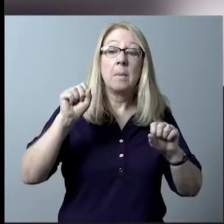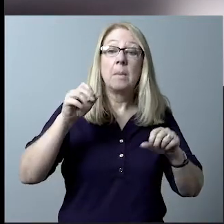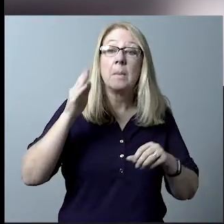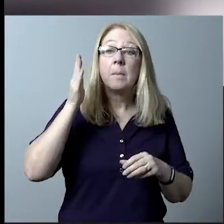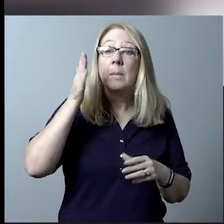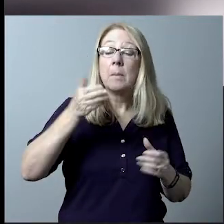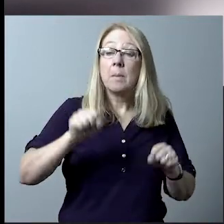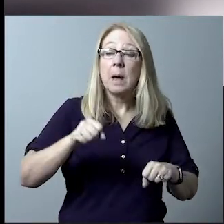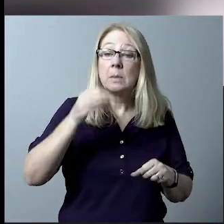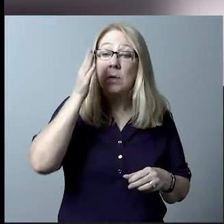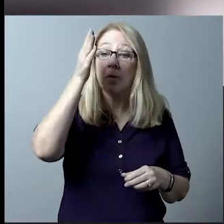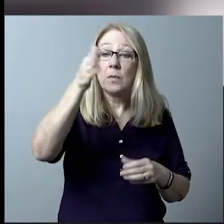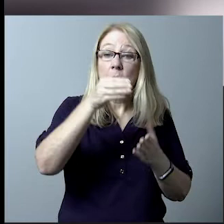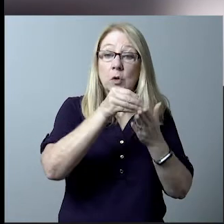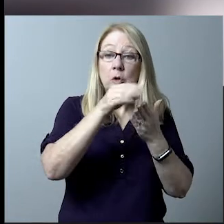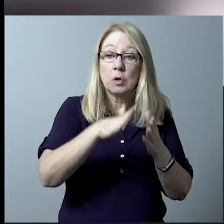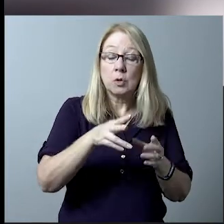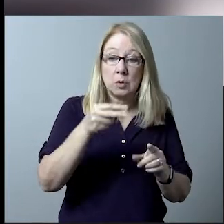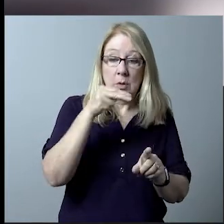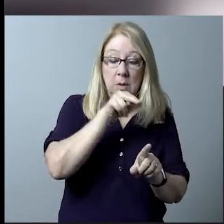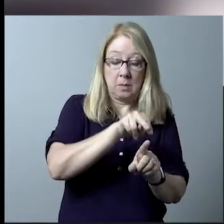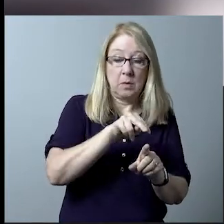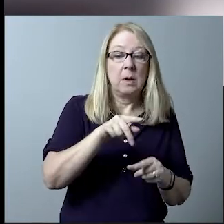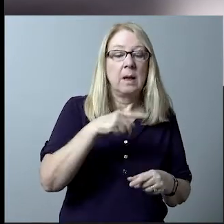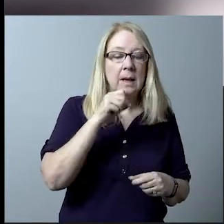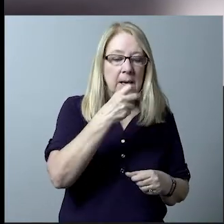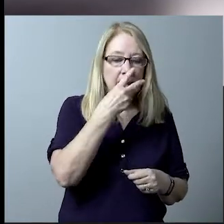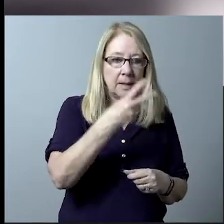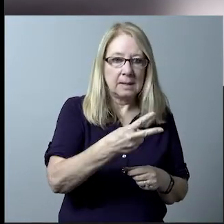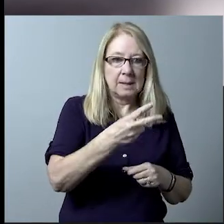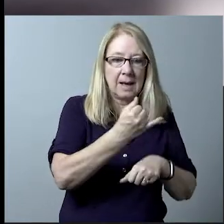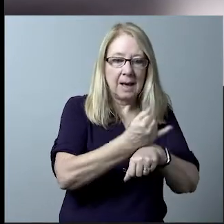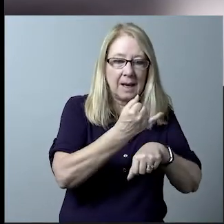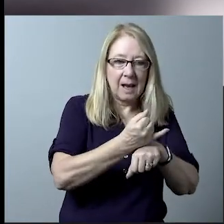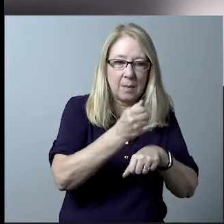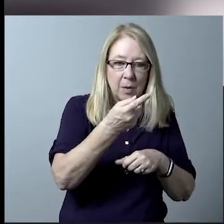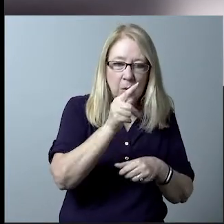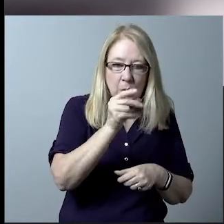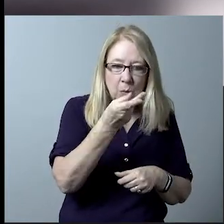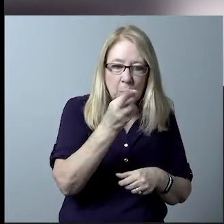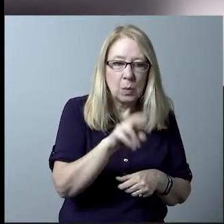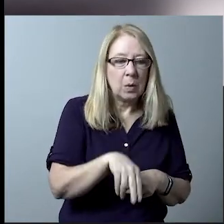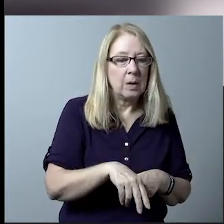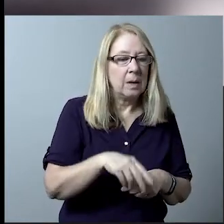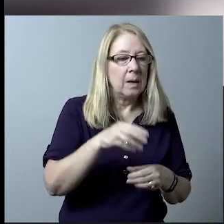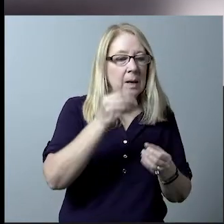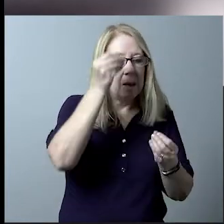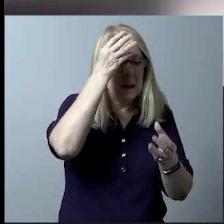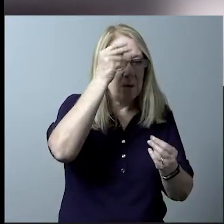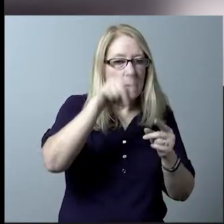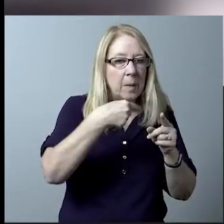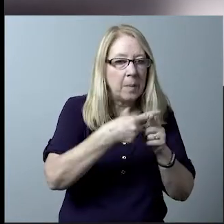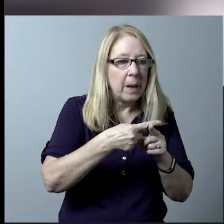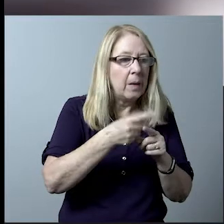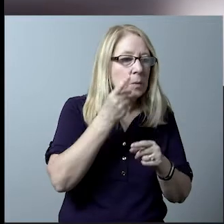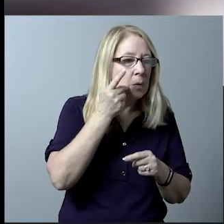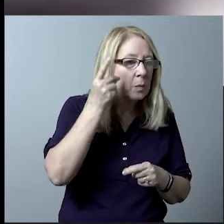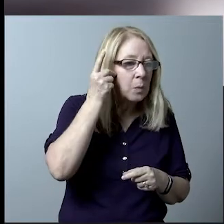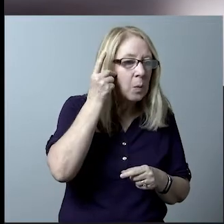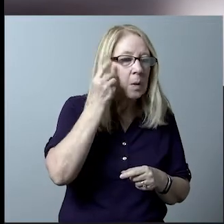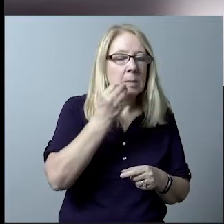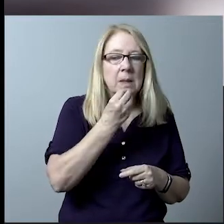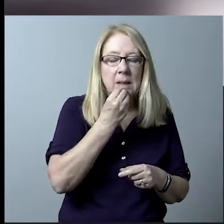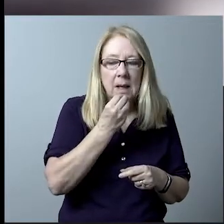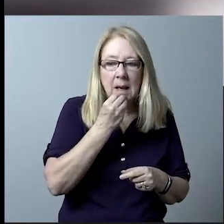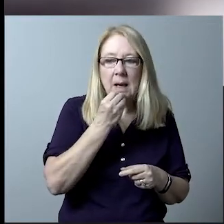The prospective student persona allows you to view a virtual campus tour, get information on housing and